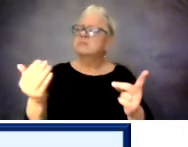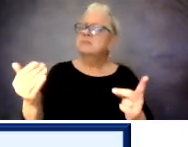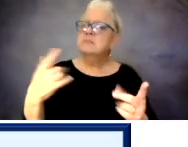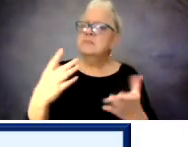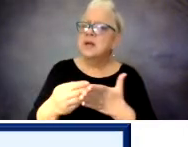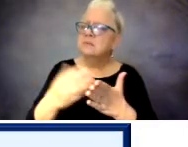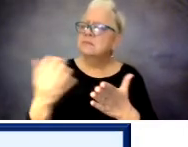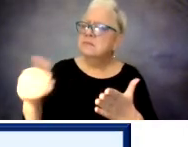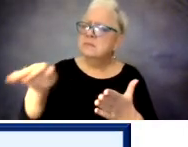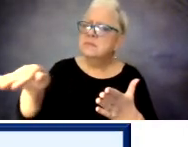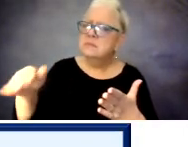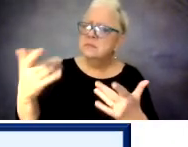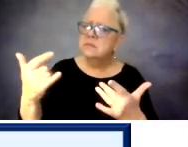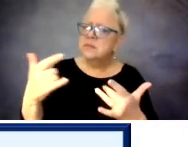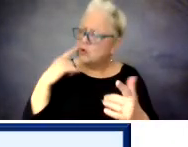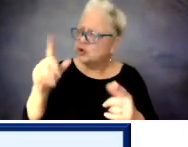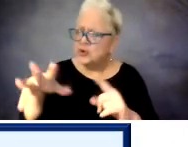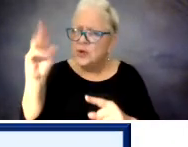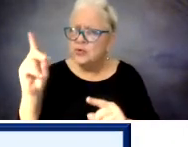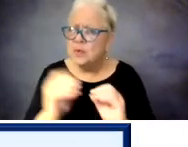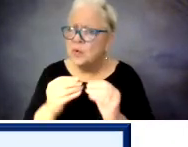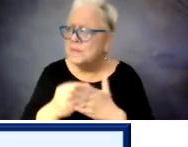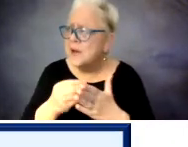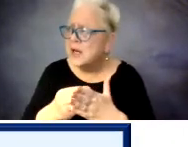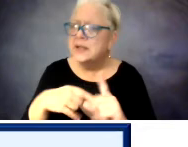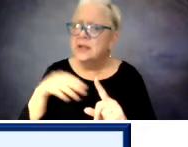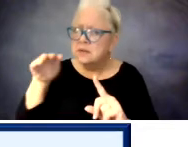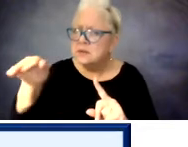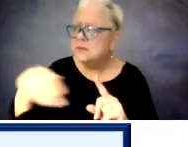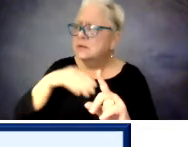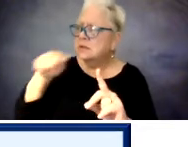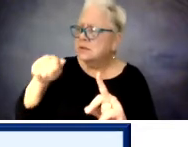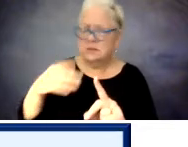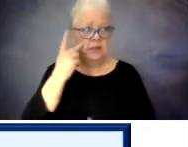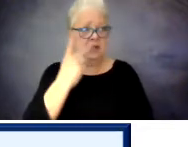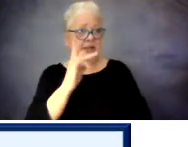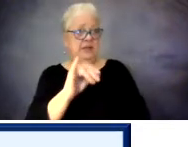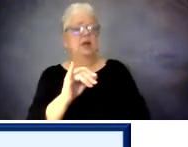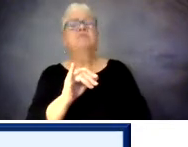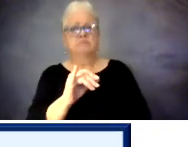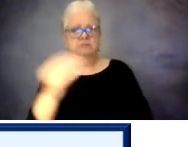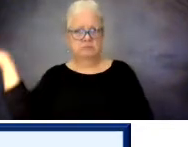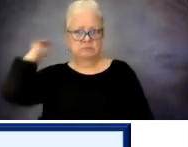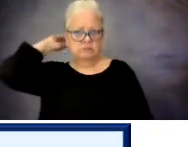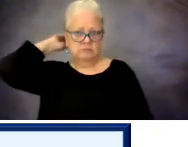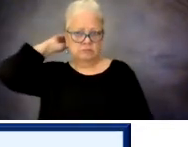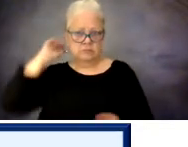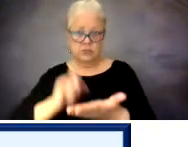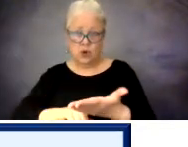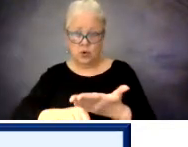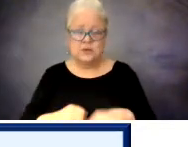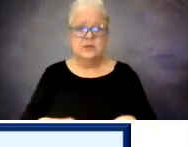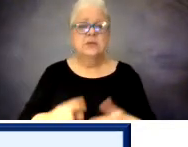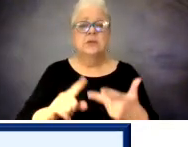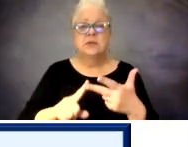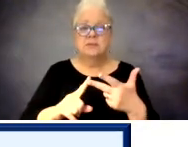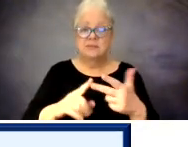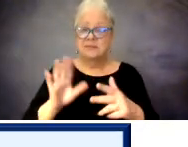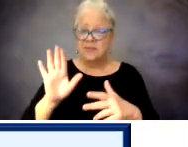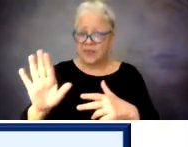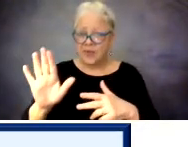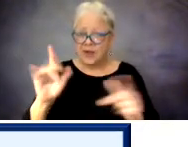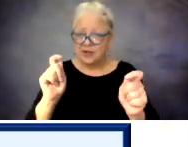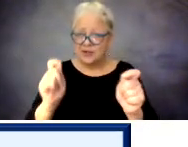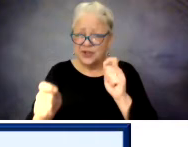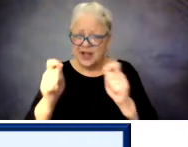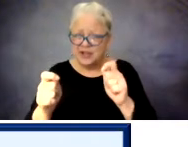money, saying you should take out more money or buy things or take out loans. Withdrawal changes, like I said, that $30 a week